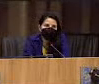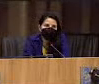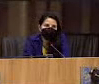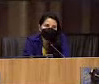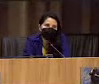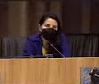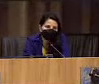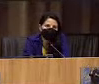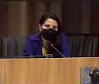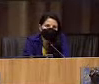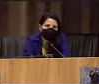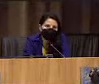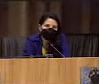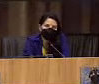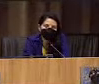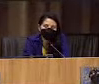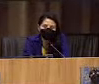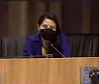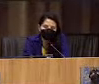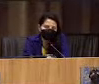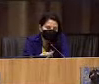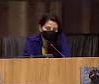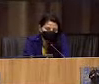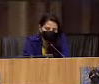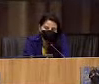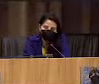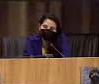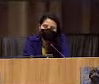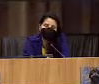Within the logic to create a system,